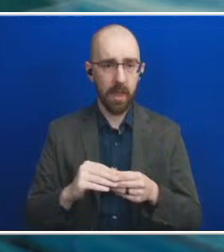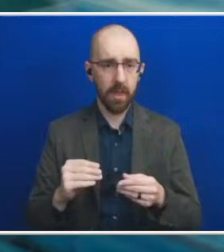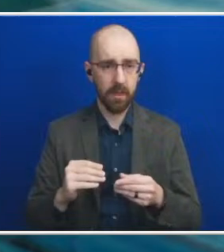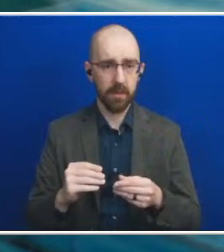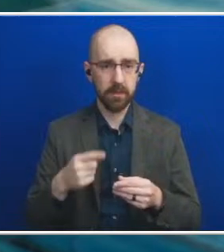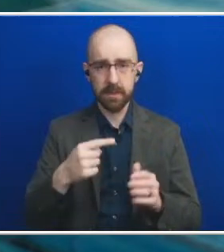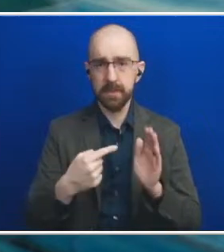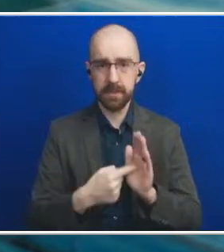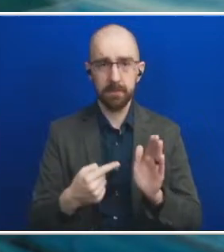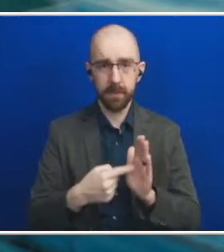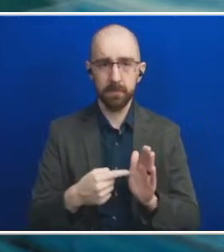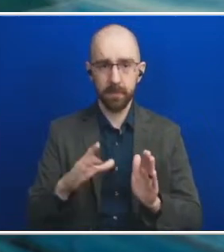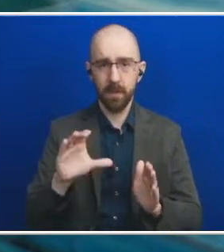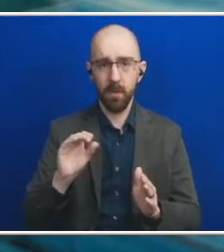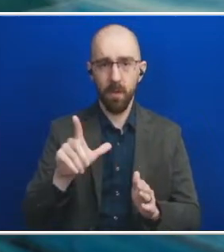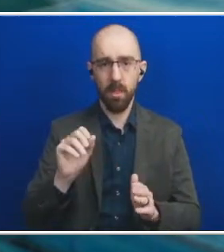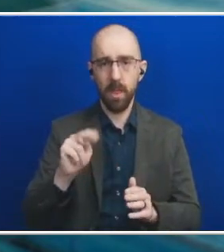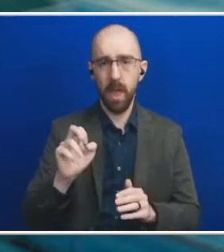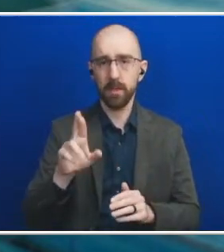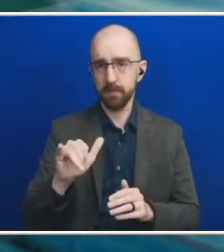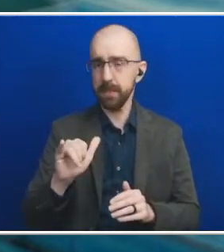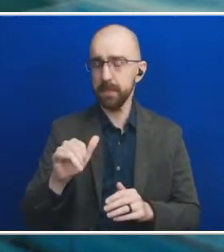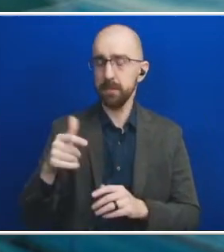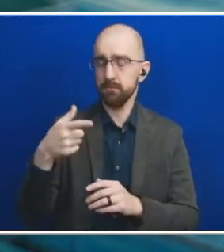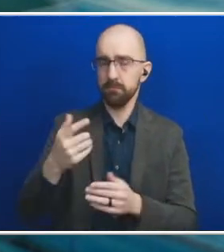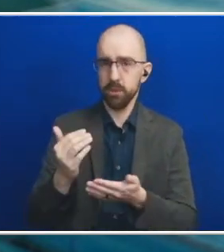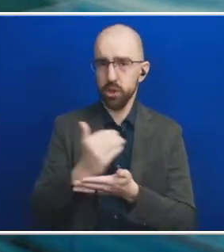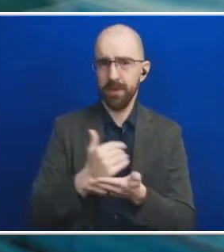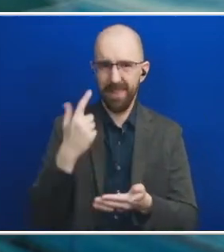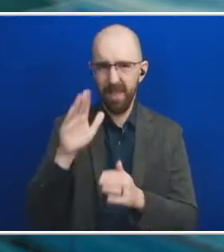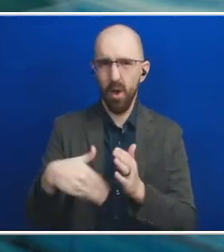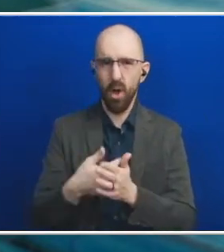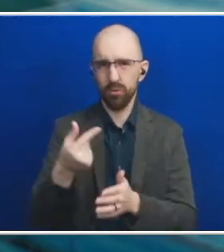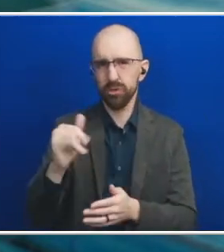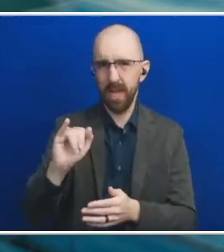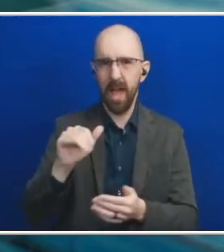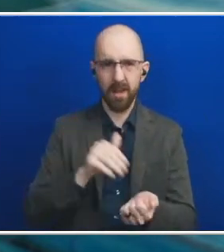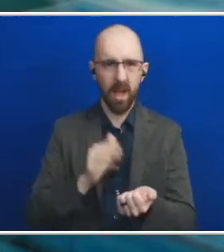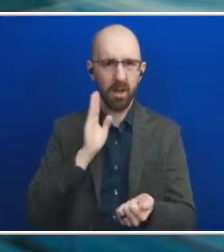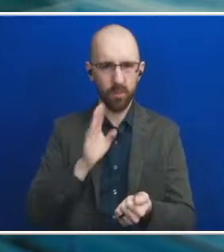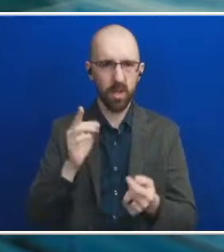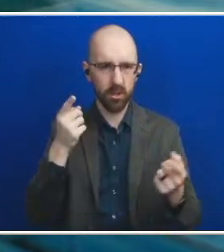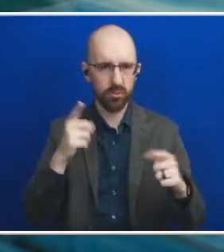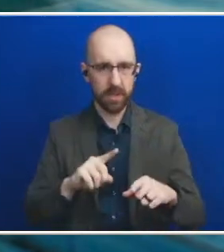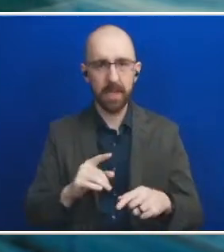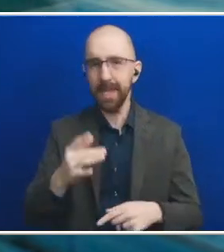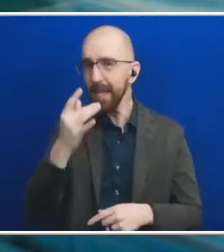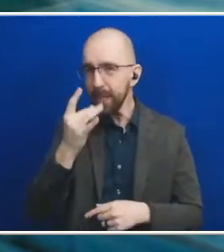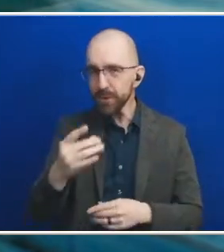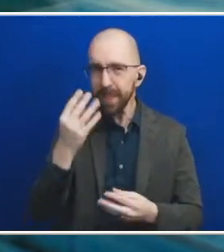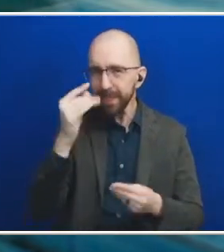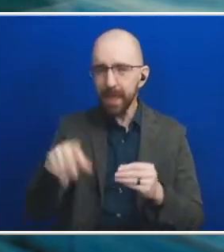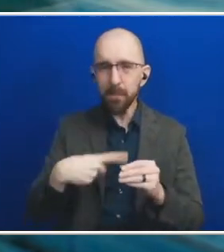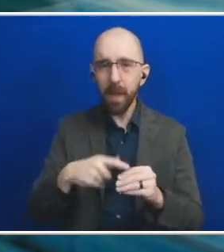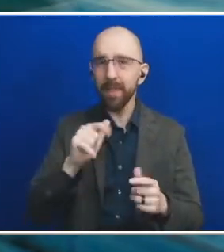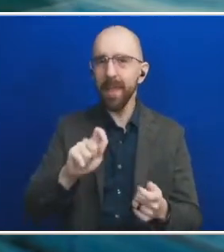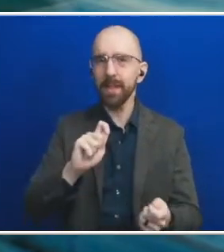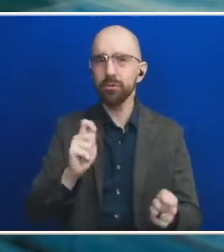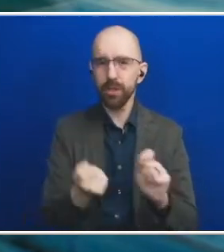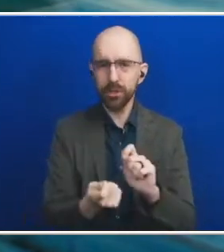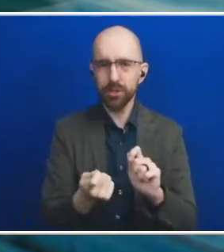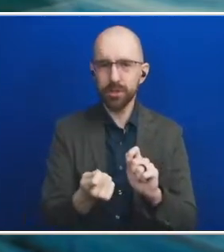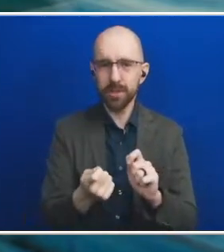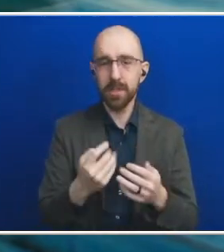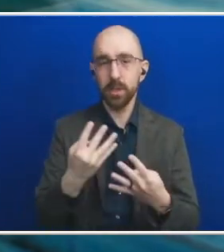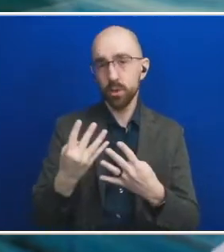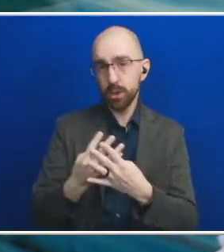think all of our GI docs would have agreed with that. The interesting thing to think about it, we have to remember, that changes it from a screening colonoscopy, which